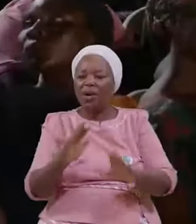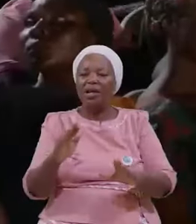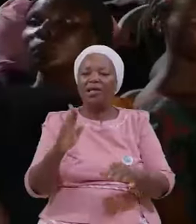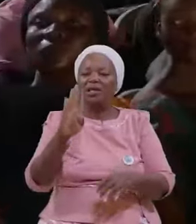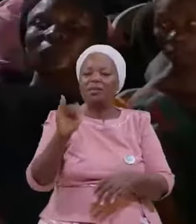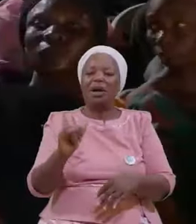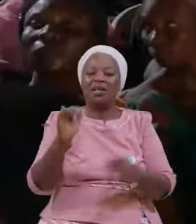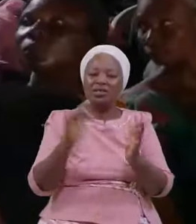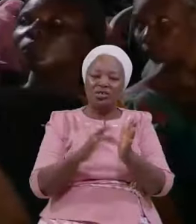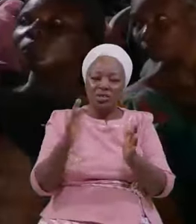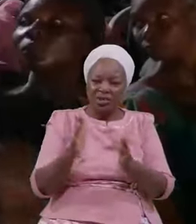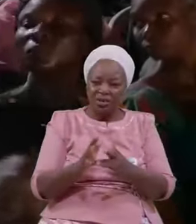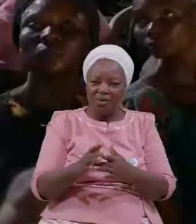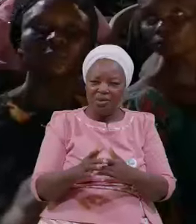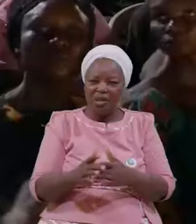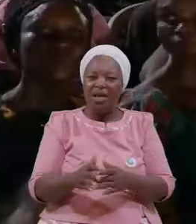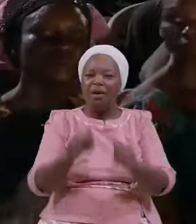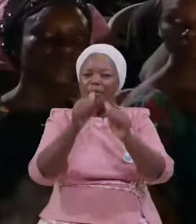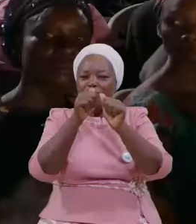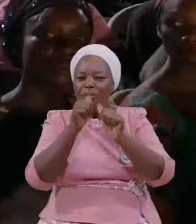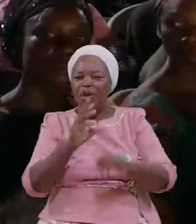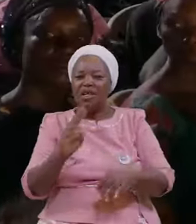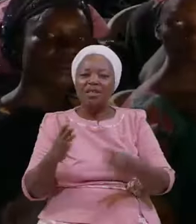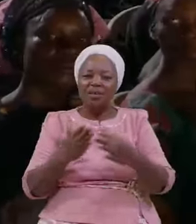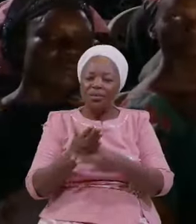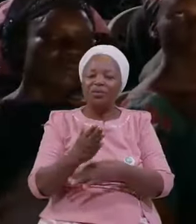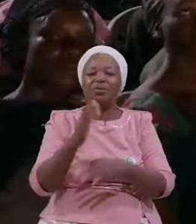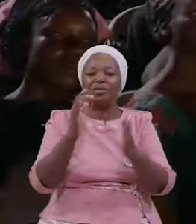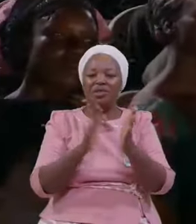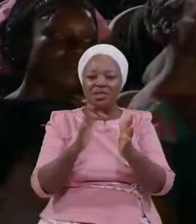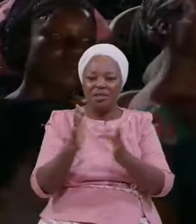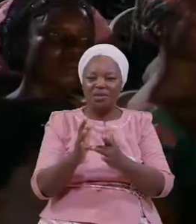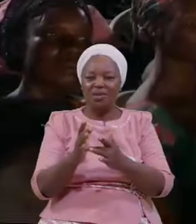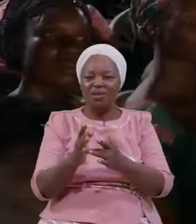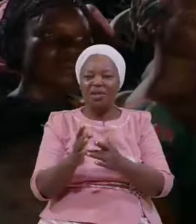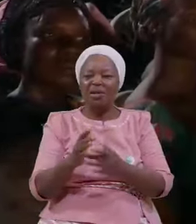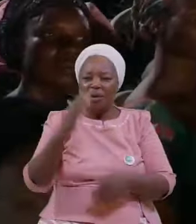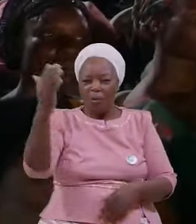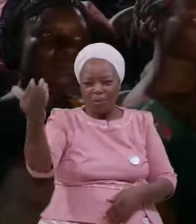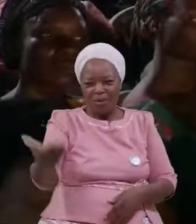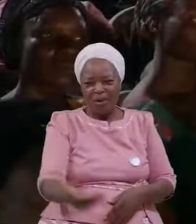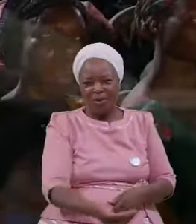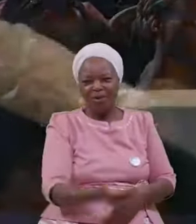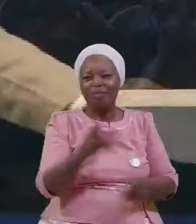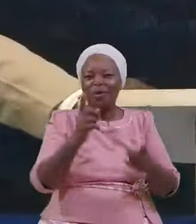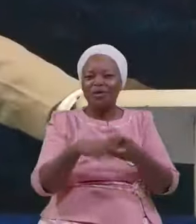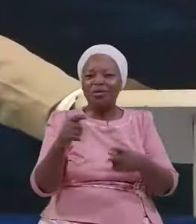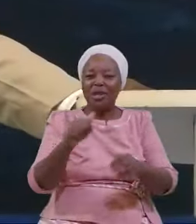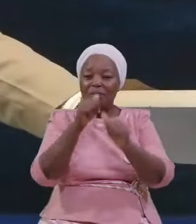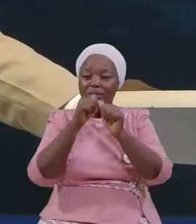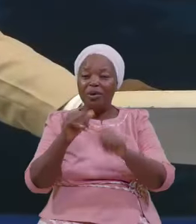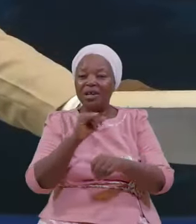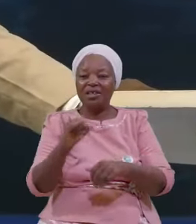Jesus. Blessed through Jesus. Welcome to the blessing of